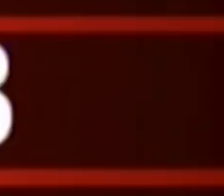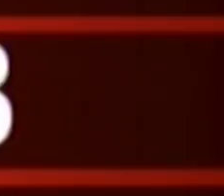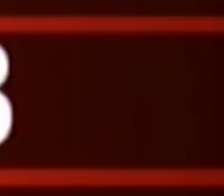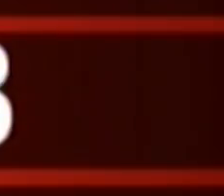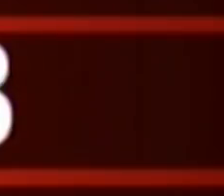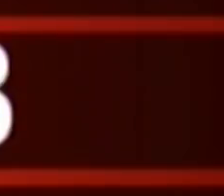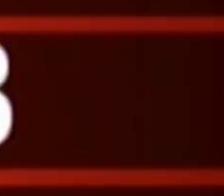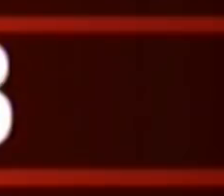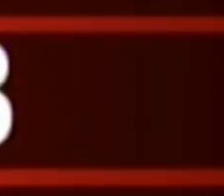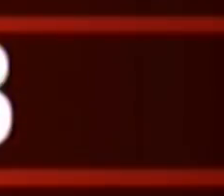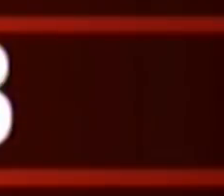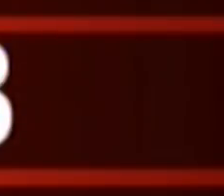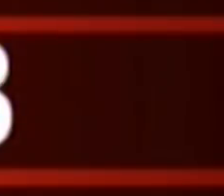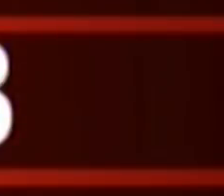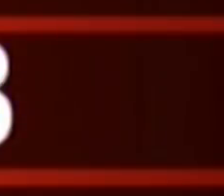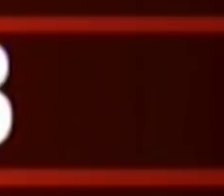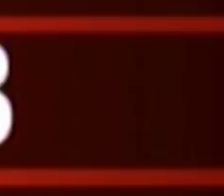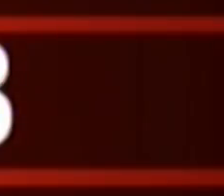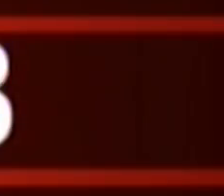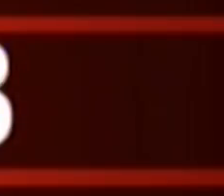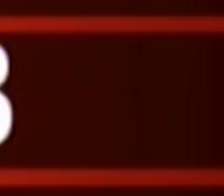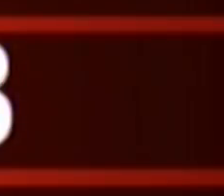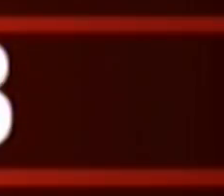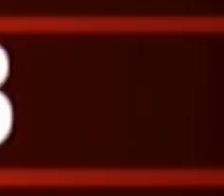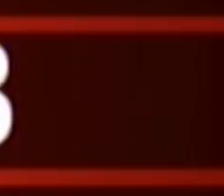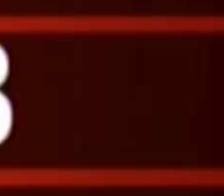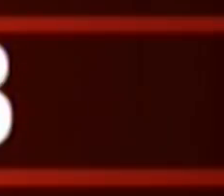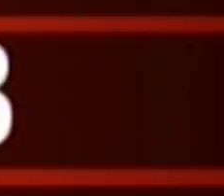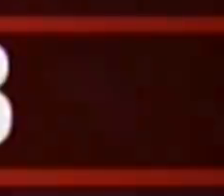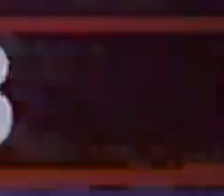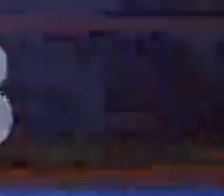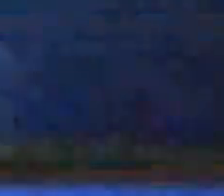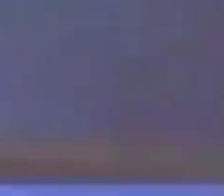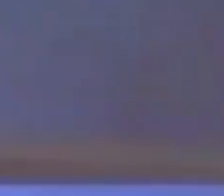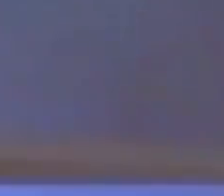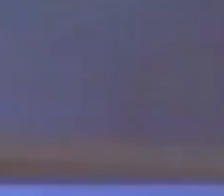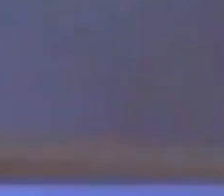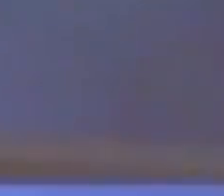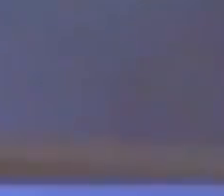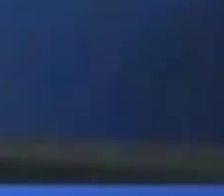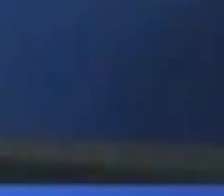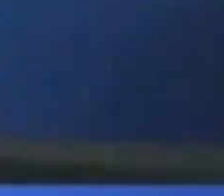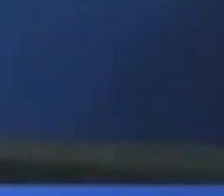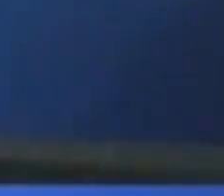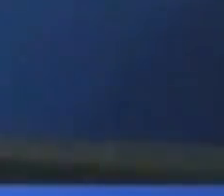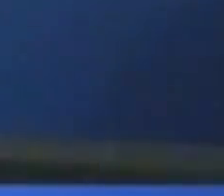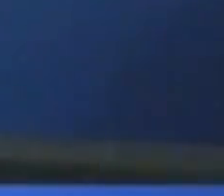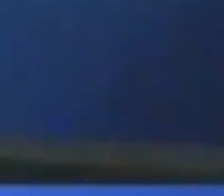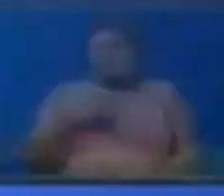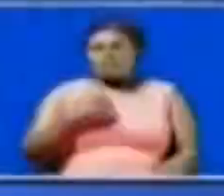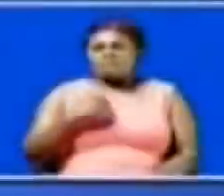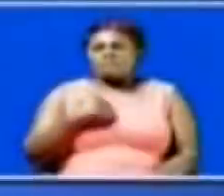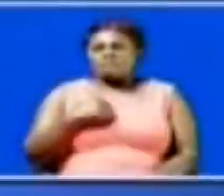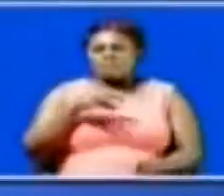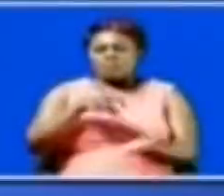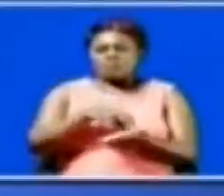Mm-hmm. People have been supporting them. So they cannot turn around and say that there are no consequences. Mm. So we have gotten to